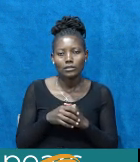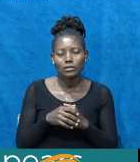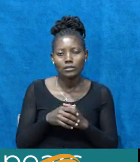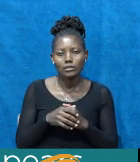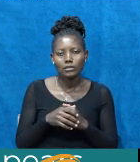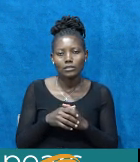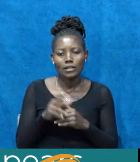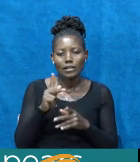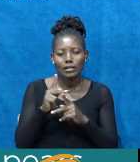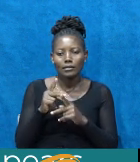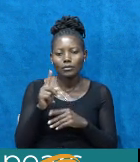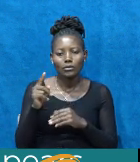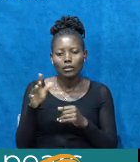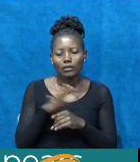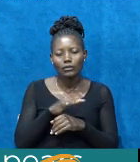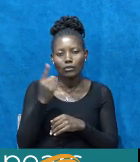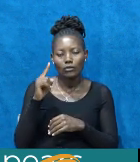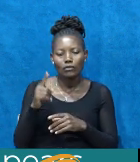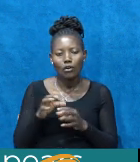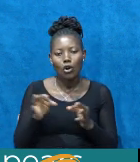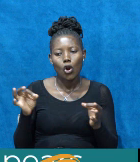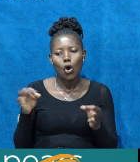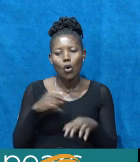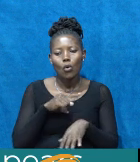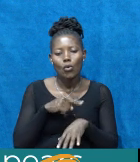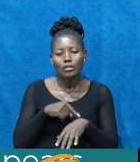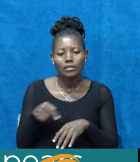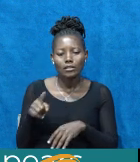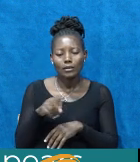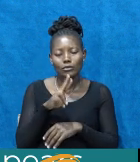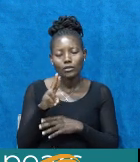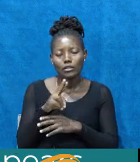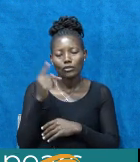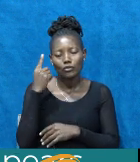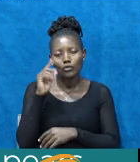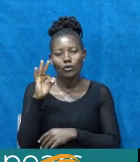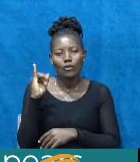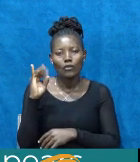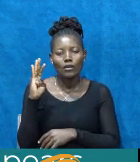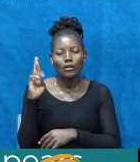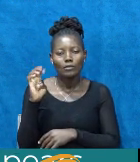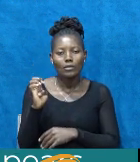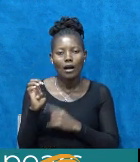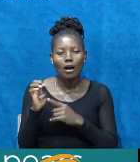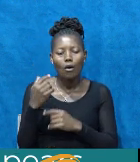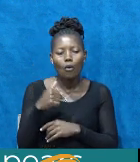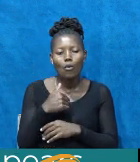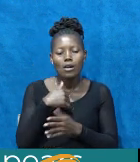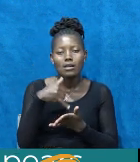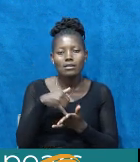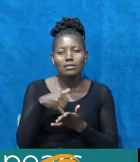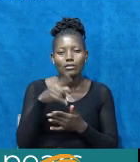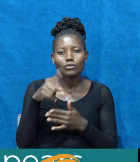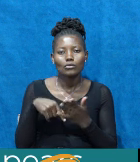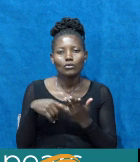brings about satiety for a long period of time, keeps one fuller for longer when it comes to the intake of fiber.